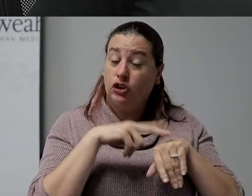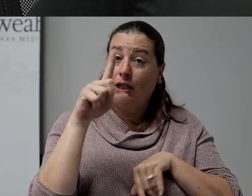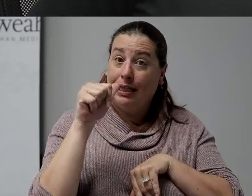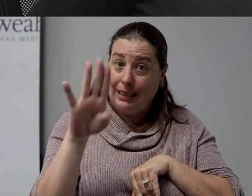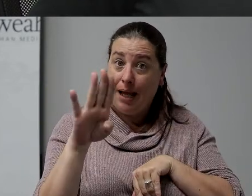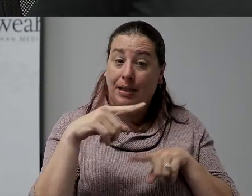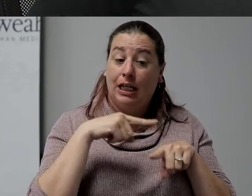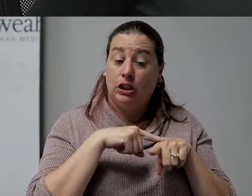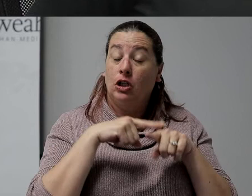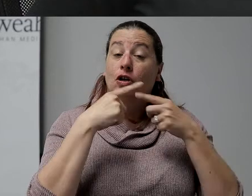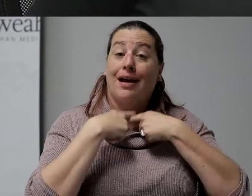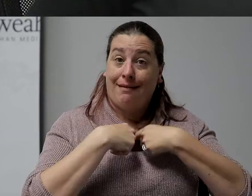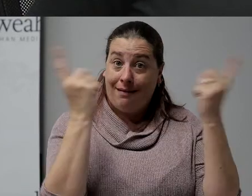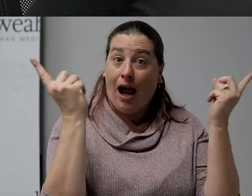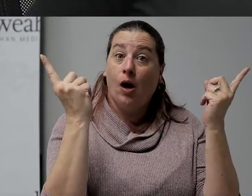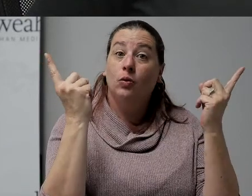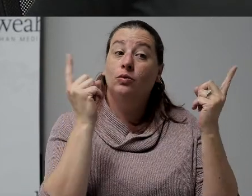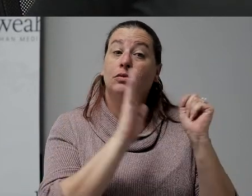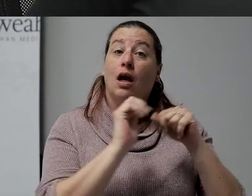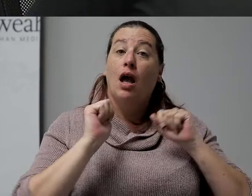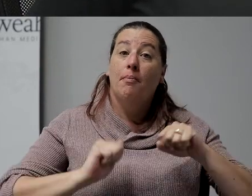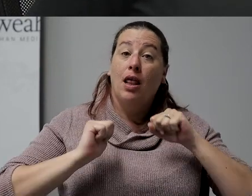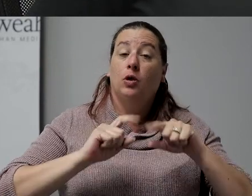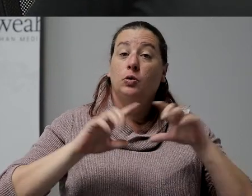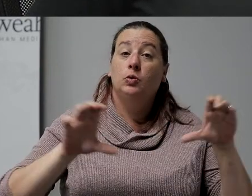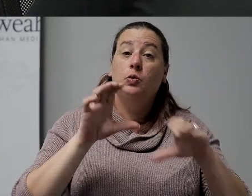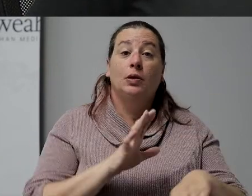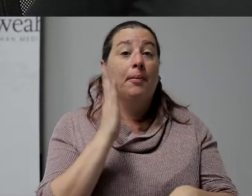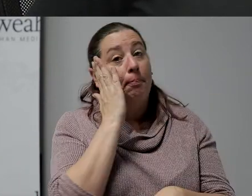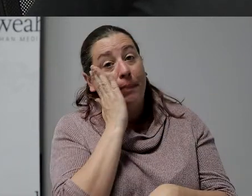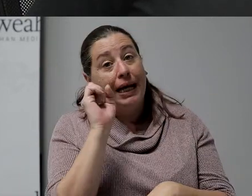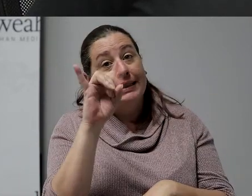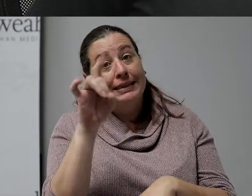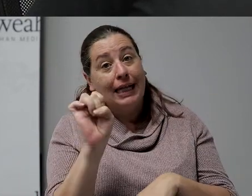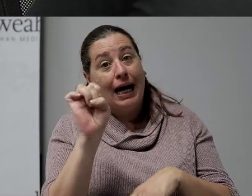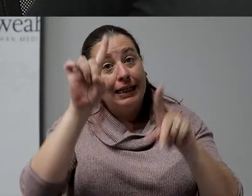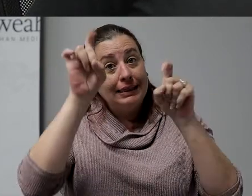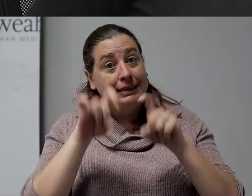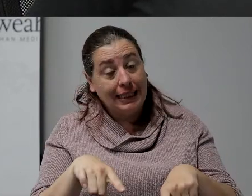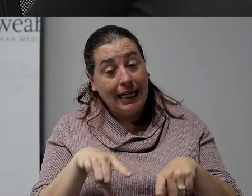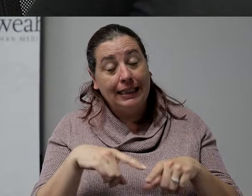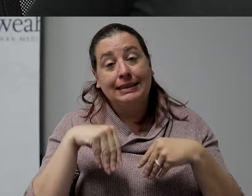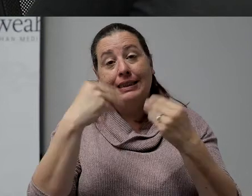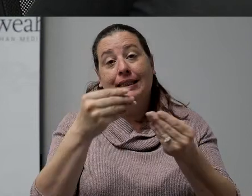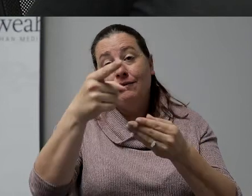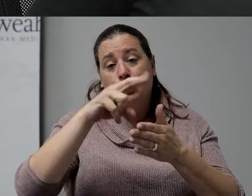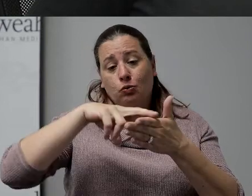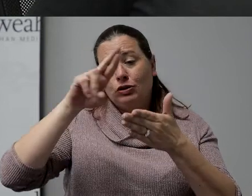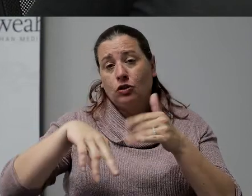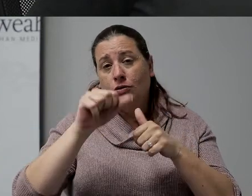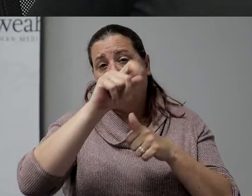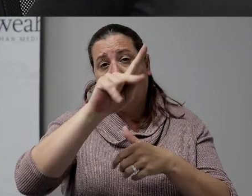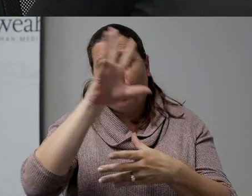has announced its ability to do a bedside test that gives you results back within 30 minutes,